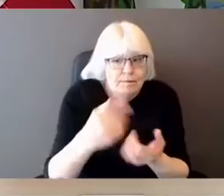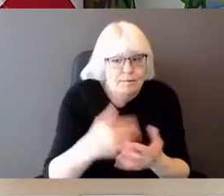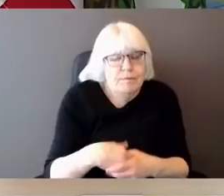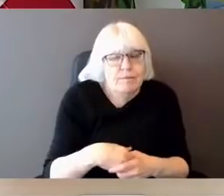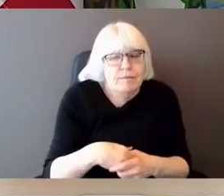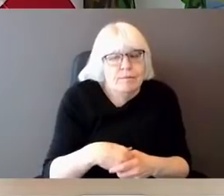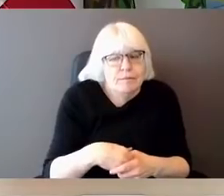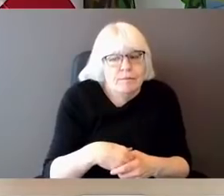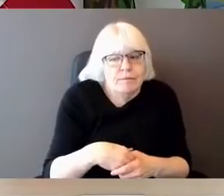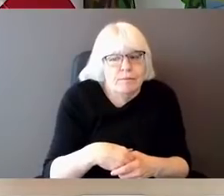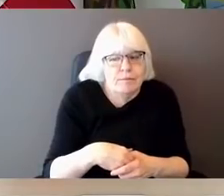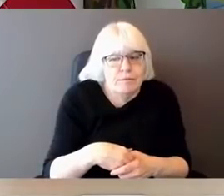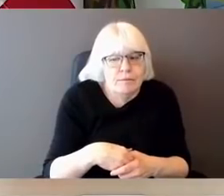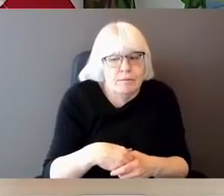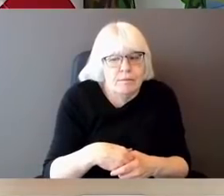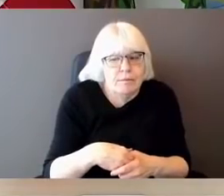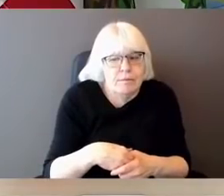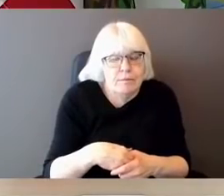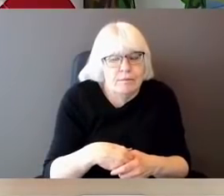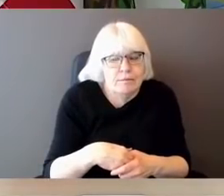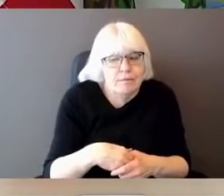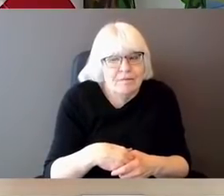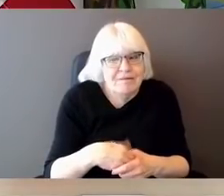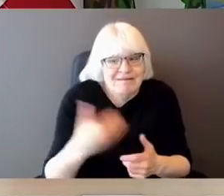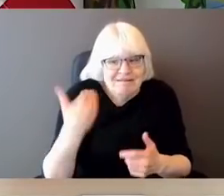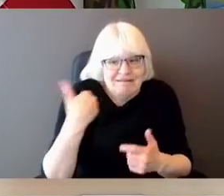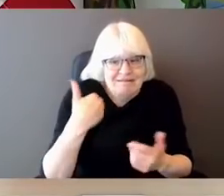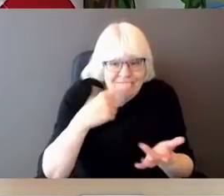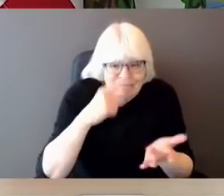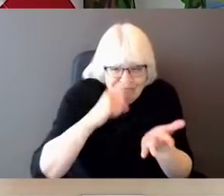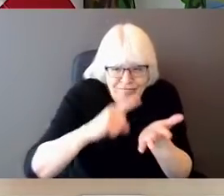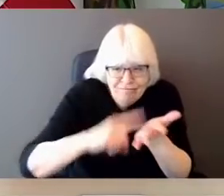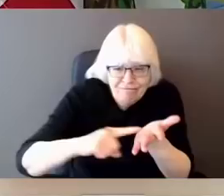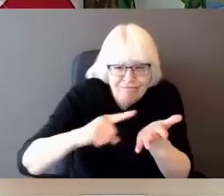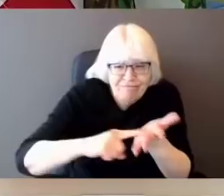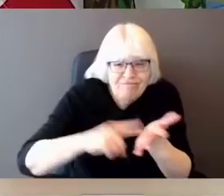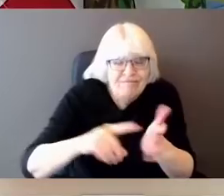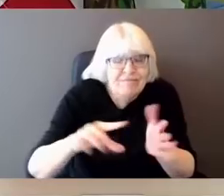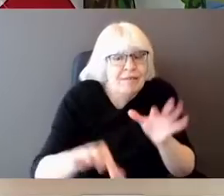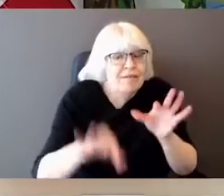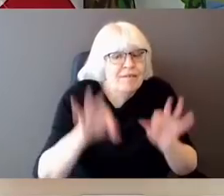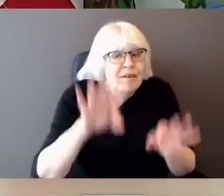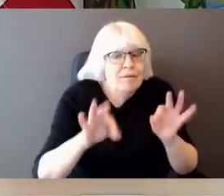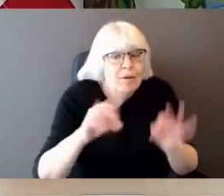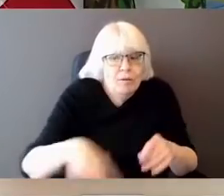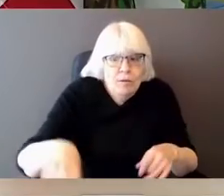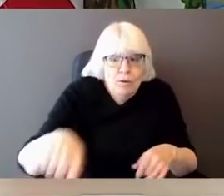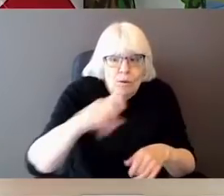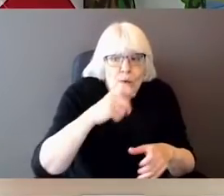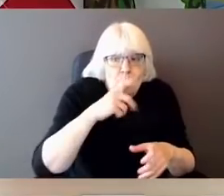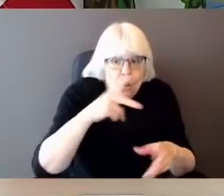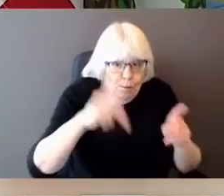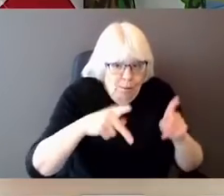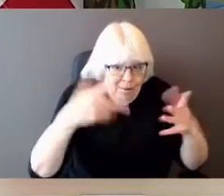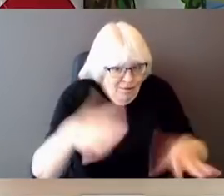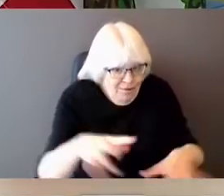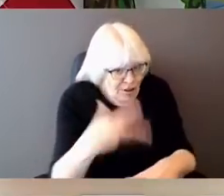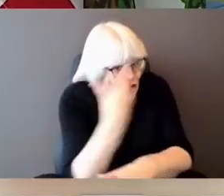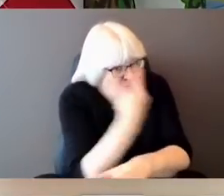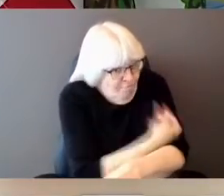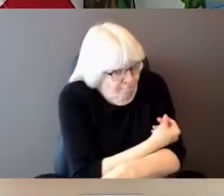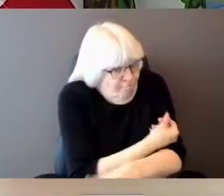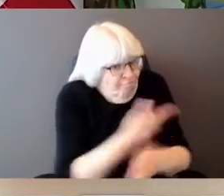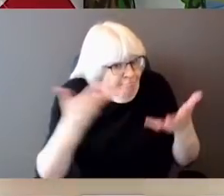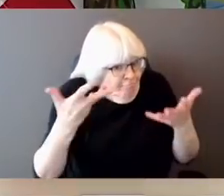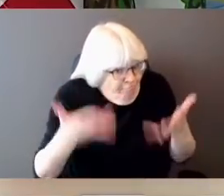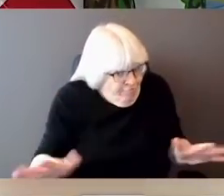vaccinated may be less prone to having long COVID. So those are fairly recent studies, and